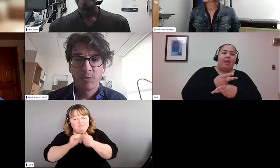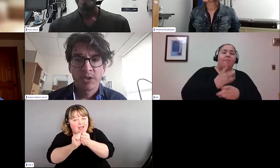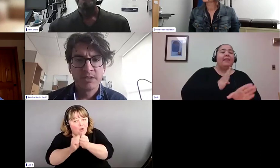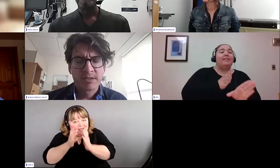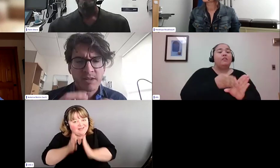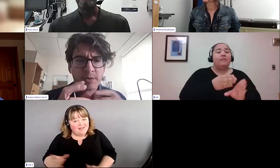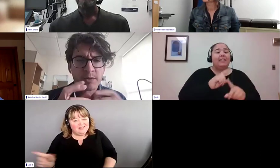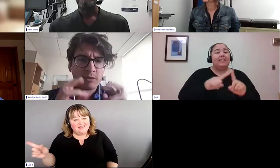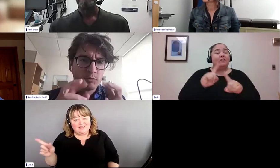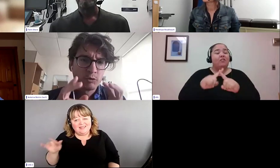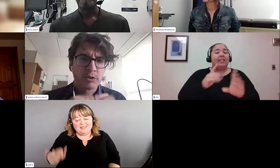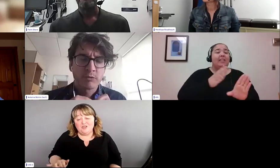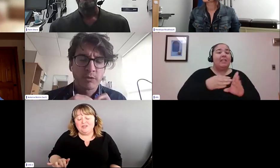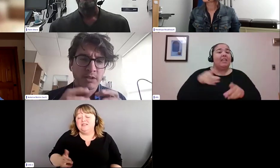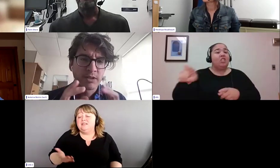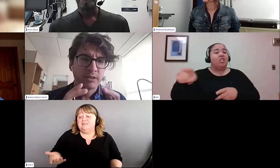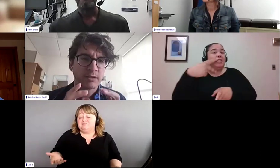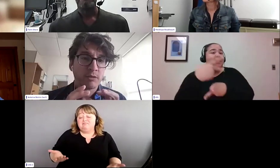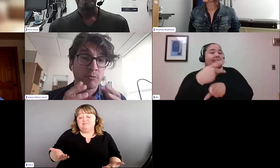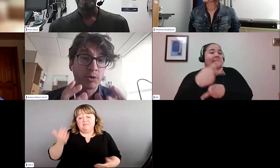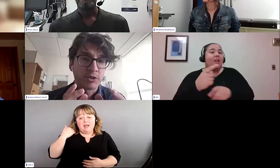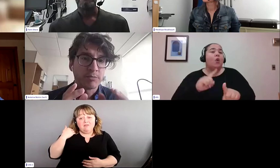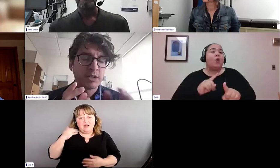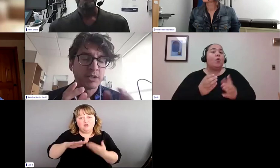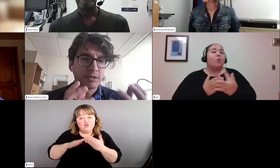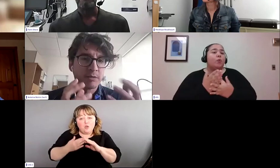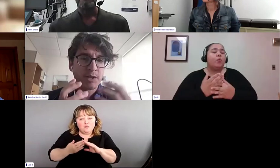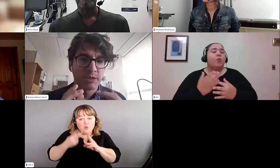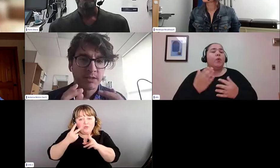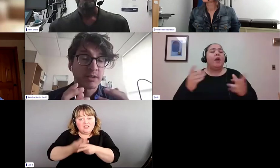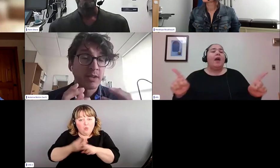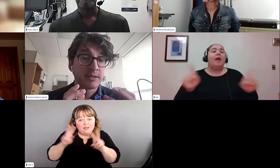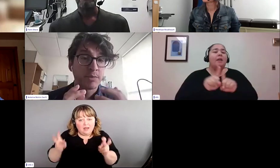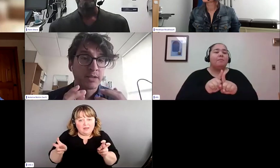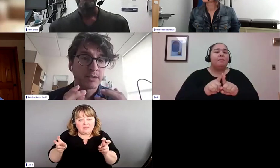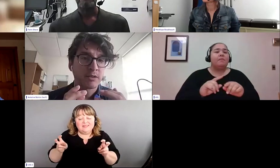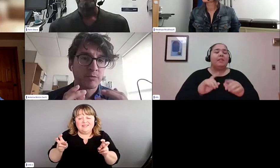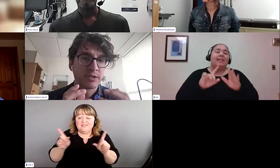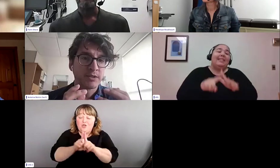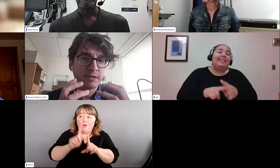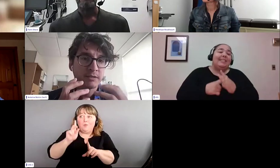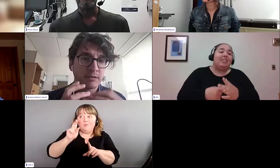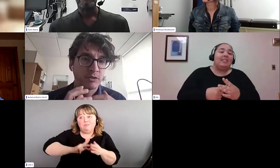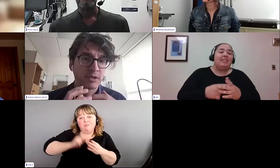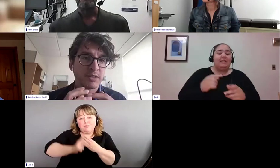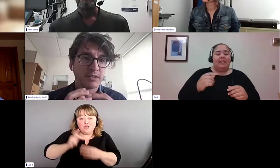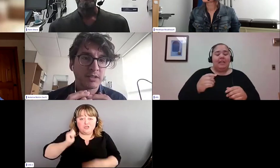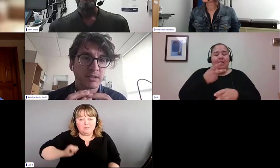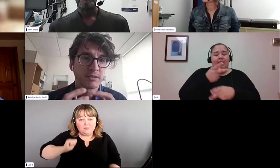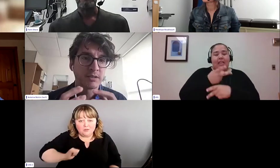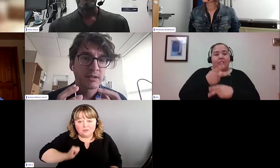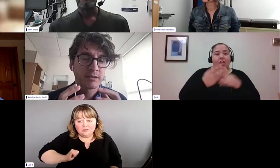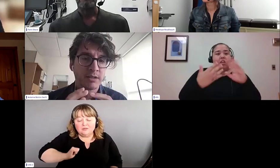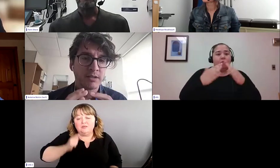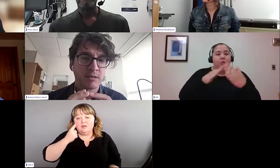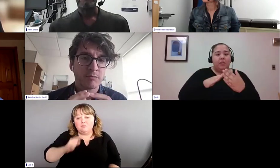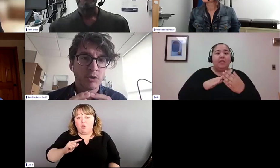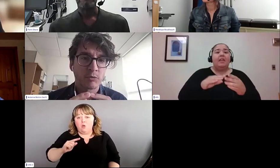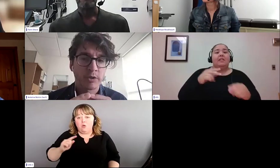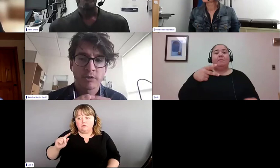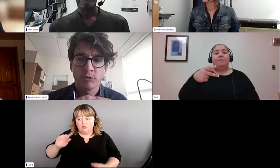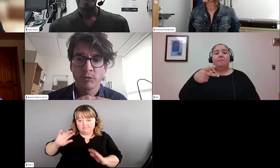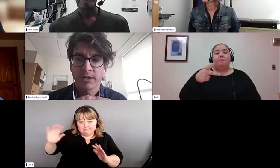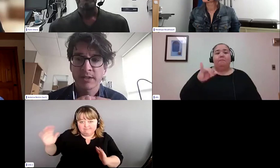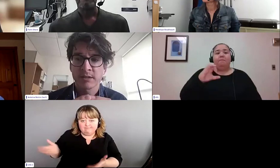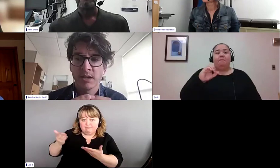takes care by through accompaniment. Initially, the caretaker community was a pilot project. We